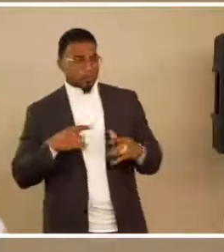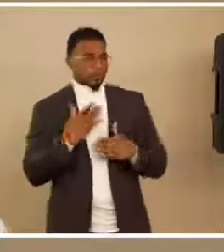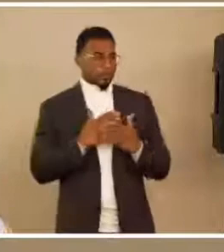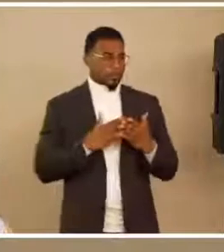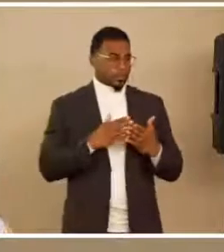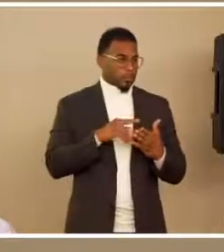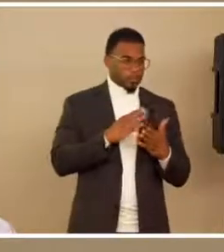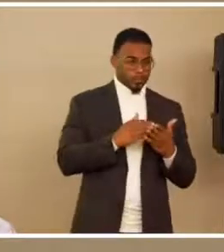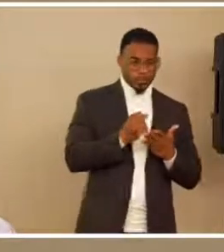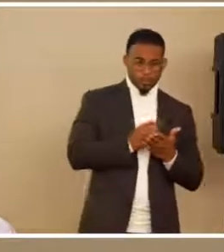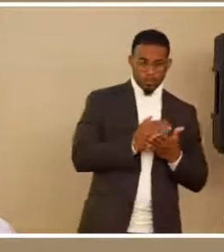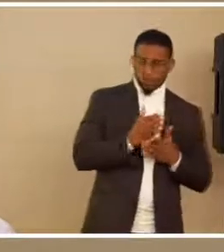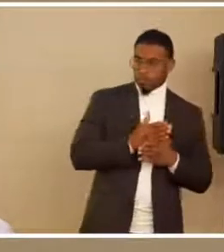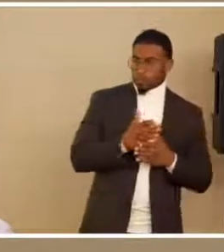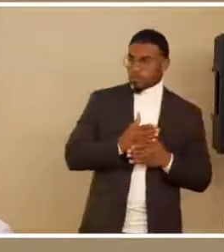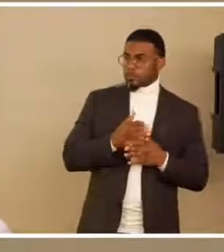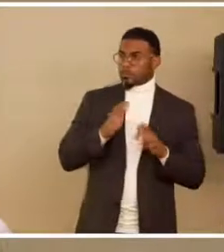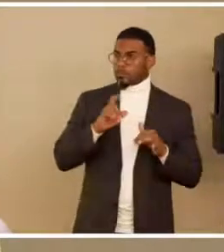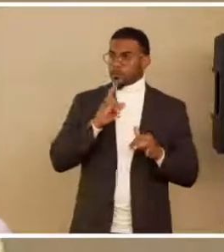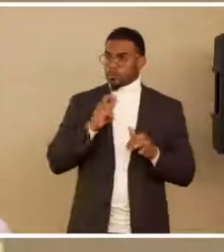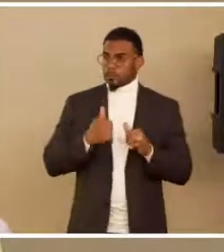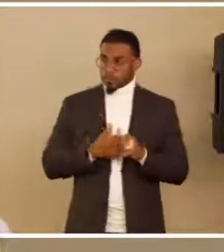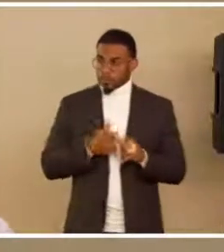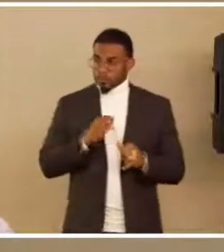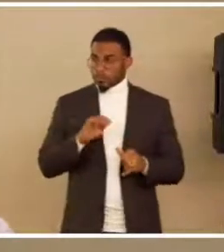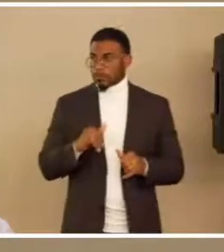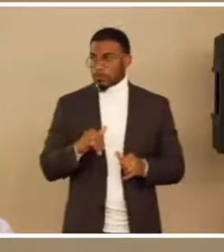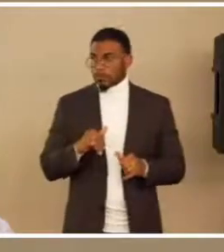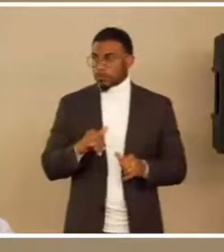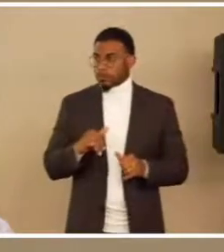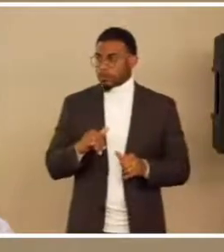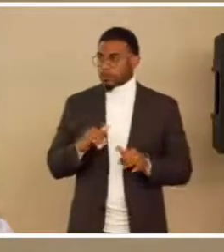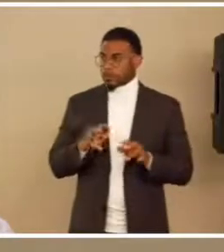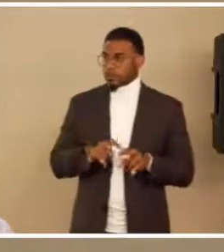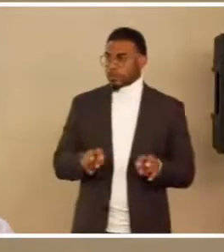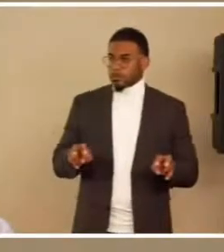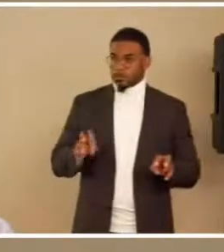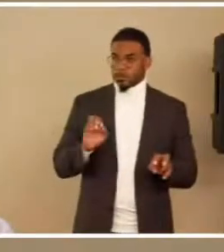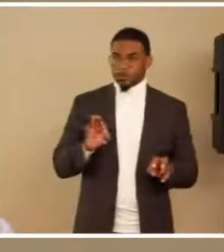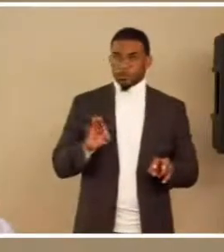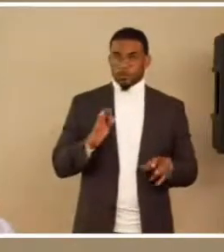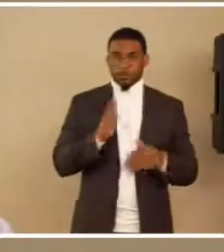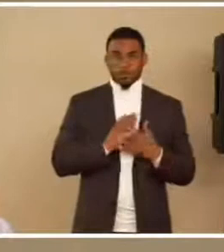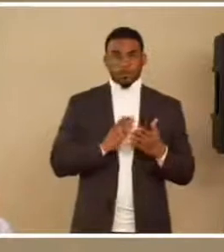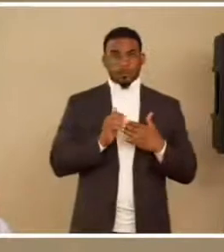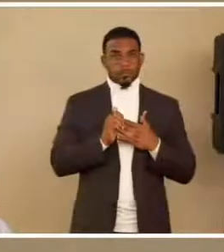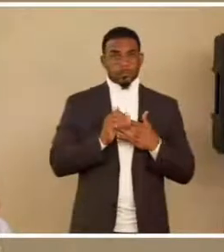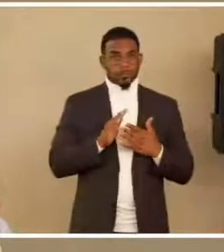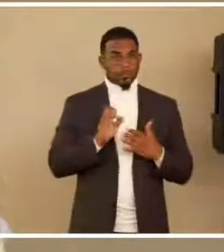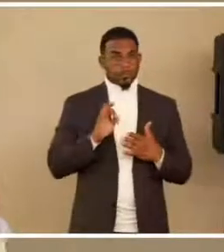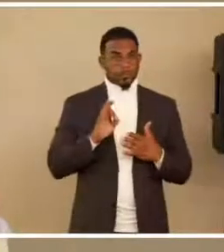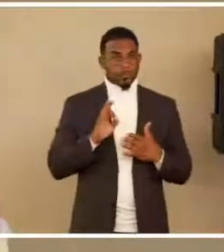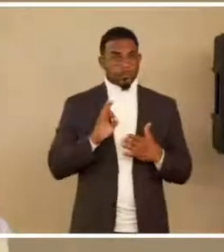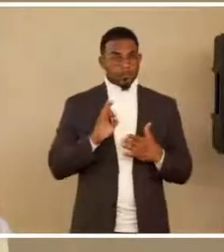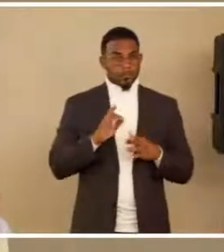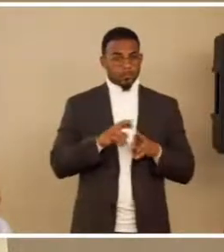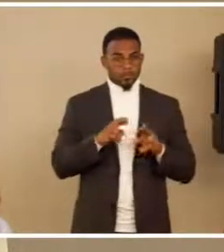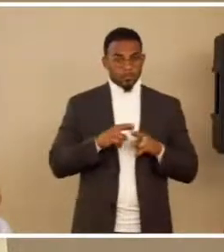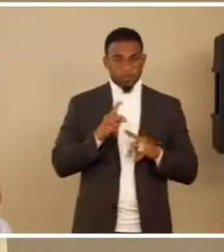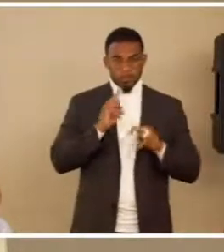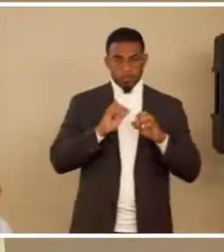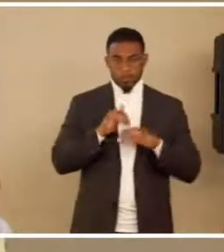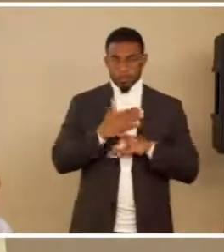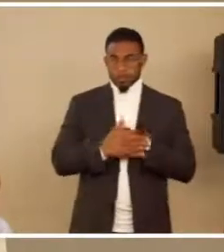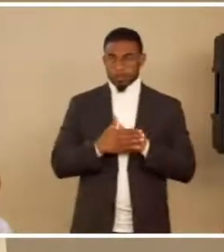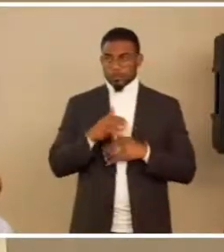some of the script in between. That will be followed by a panel of some of the leaders of the regional theaters